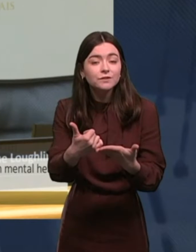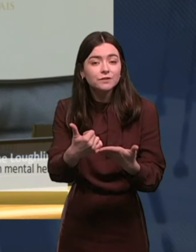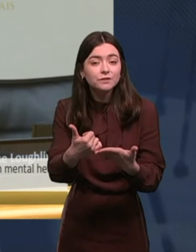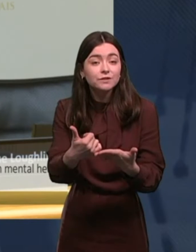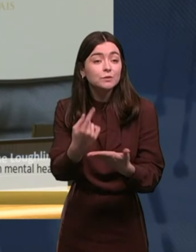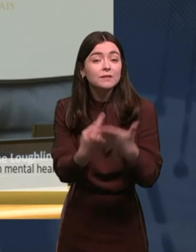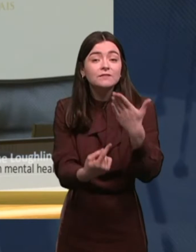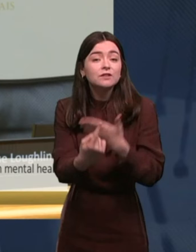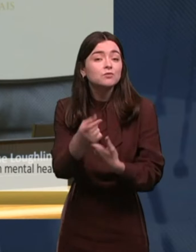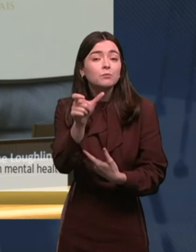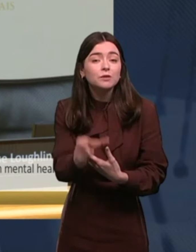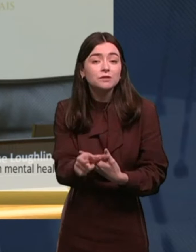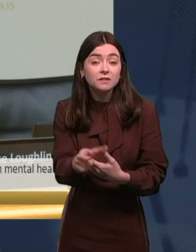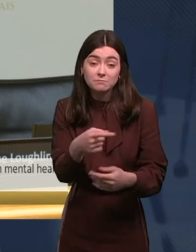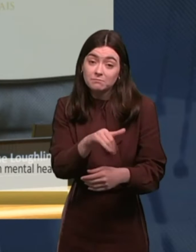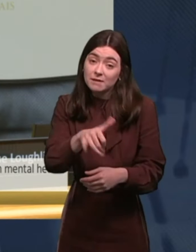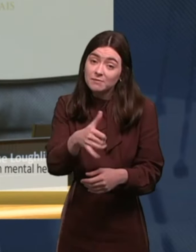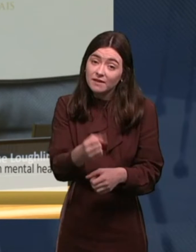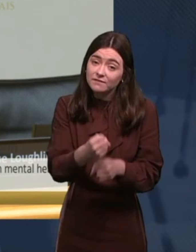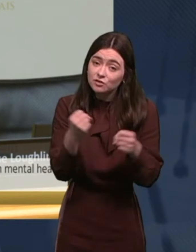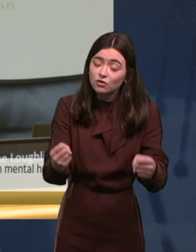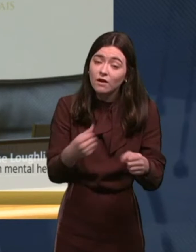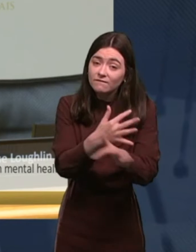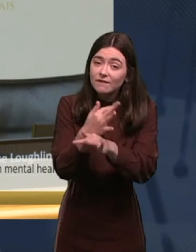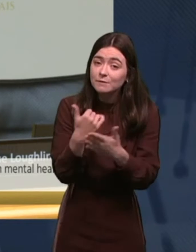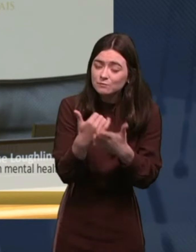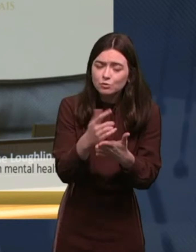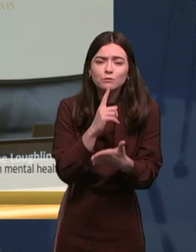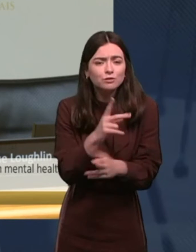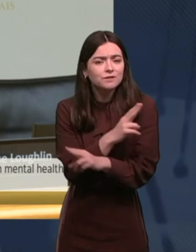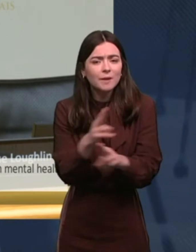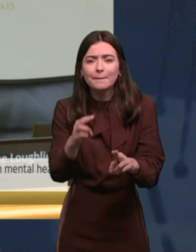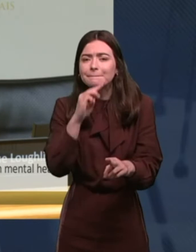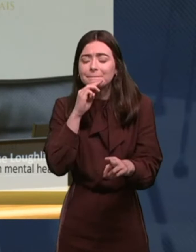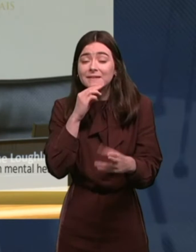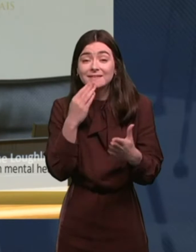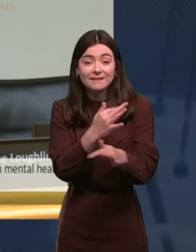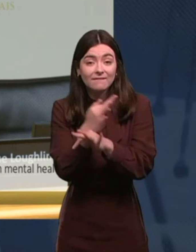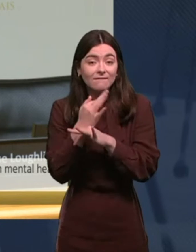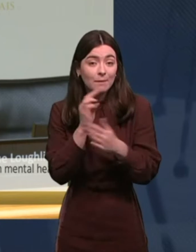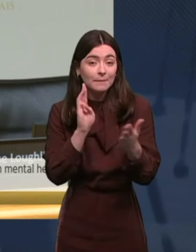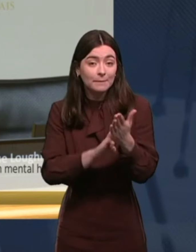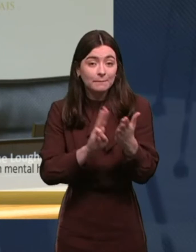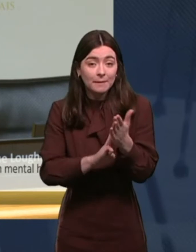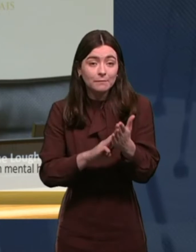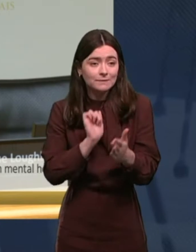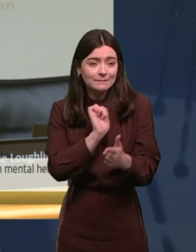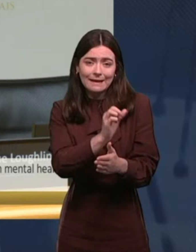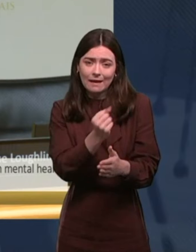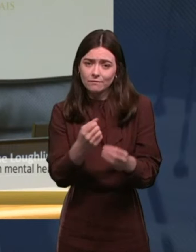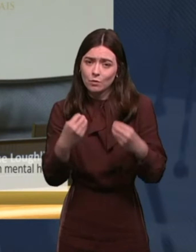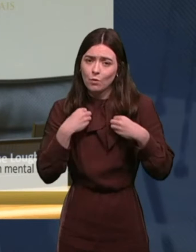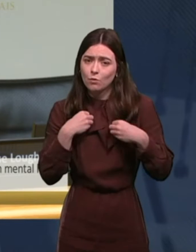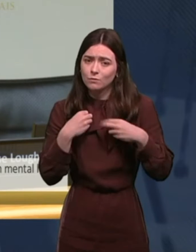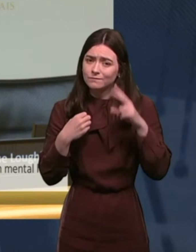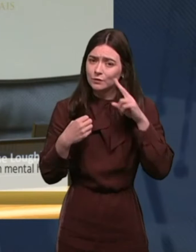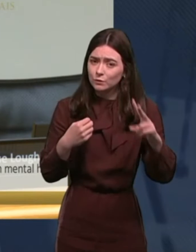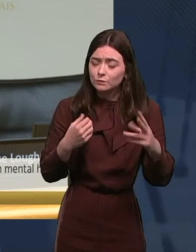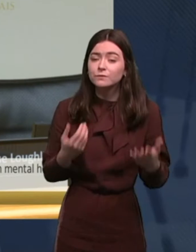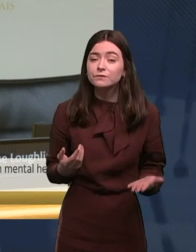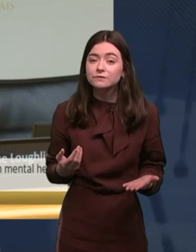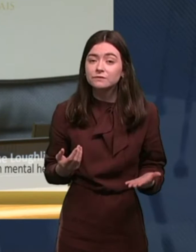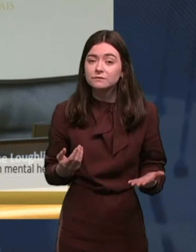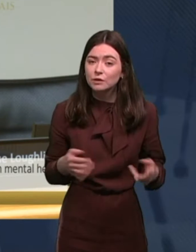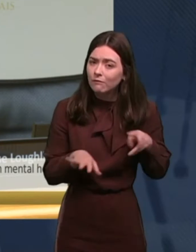may have very strong family support, but that doesn't mean to say that the family members are not without their own interests. They